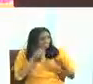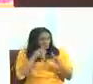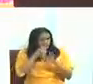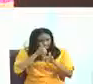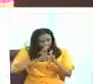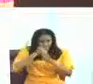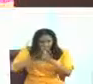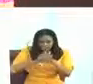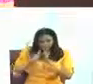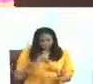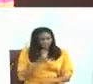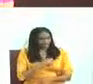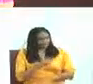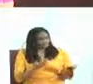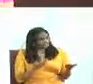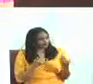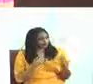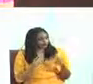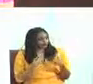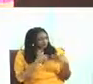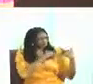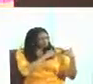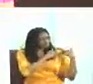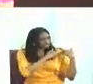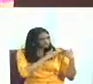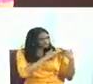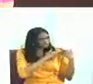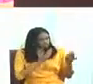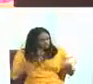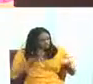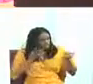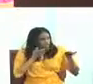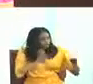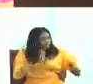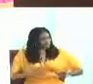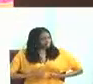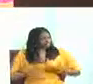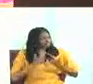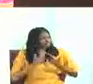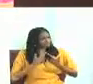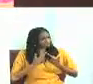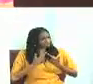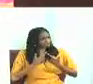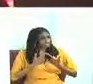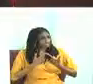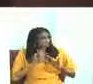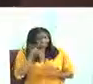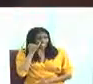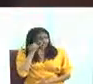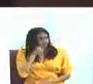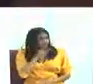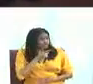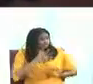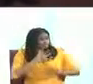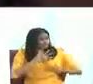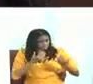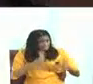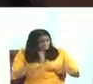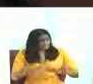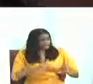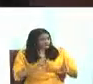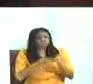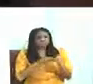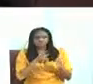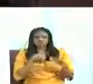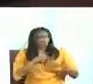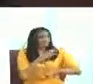an obligation to breathe life into somebody else. Because as long as there's breath in your body, there's power in your